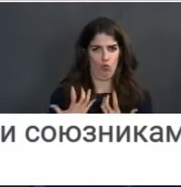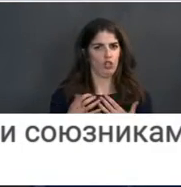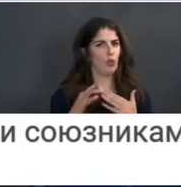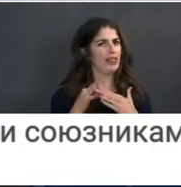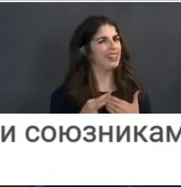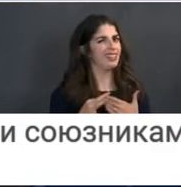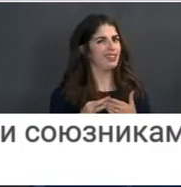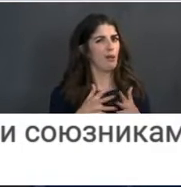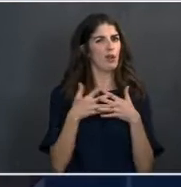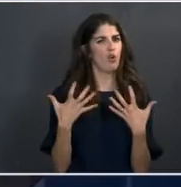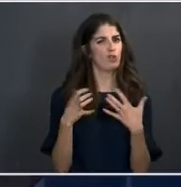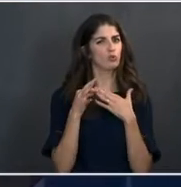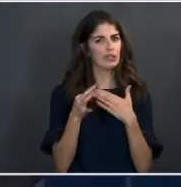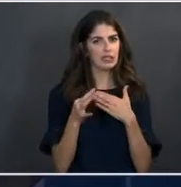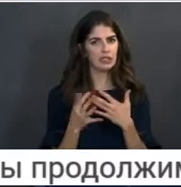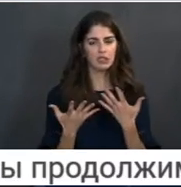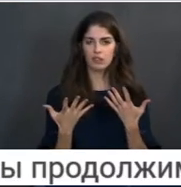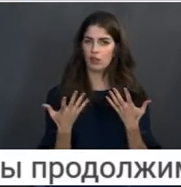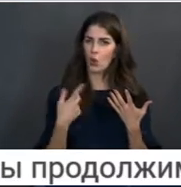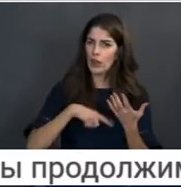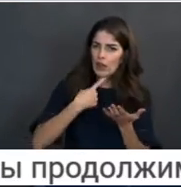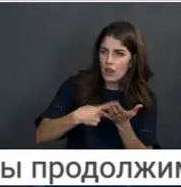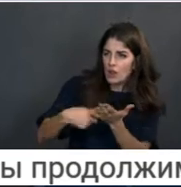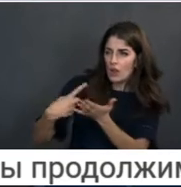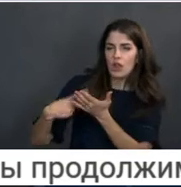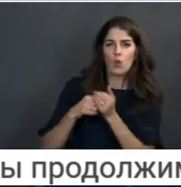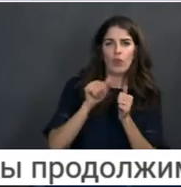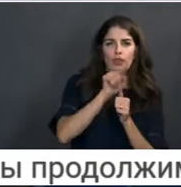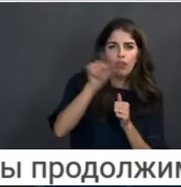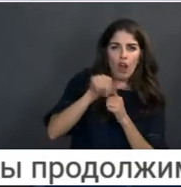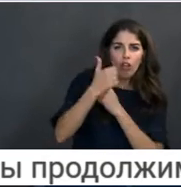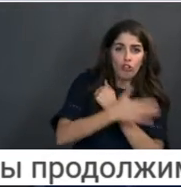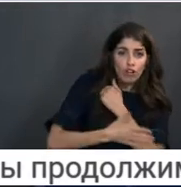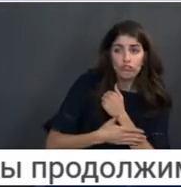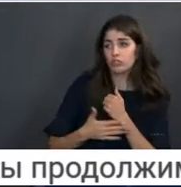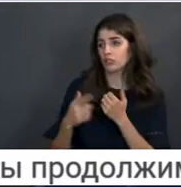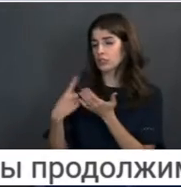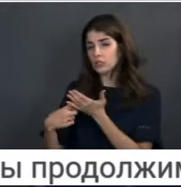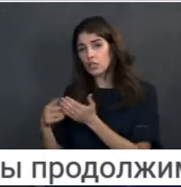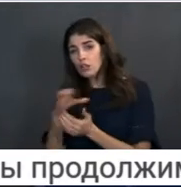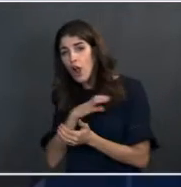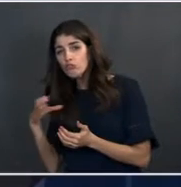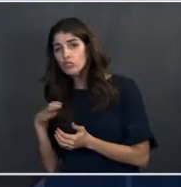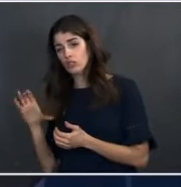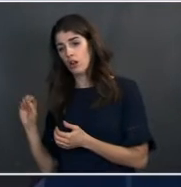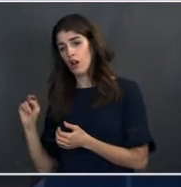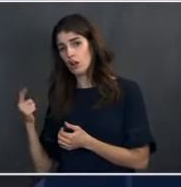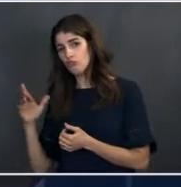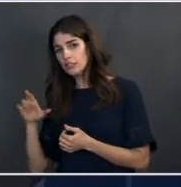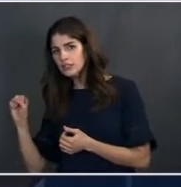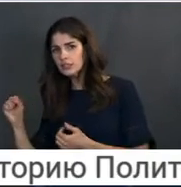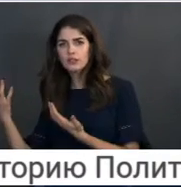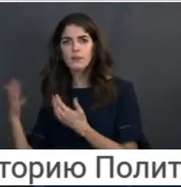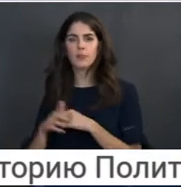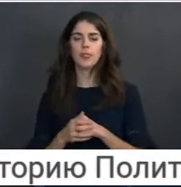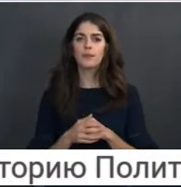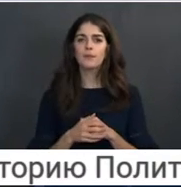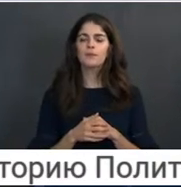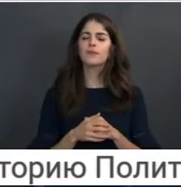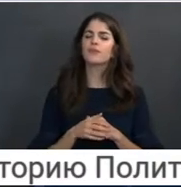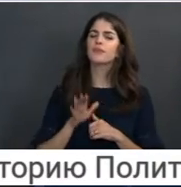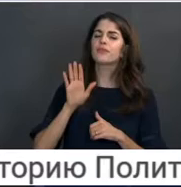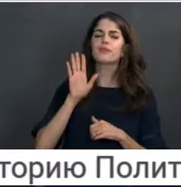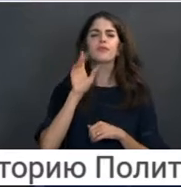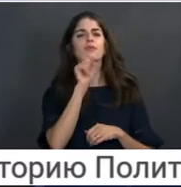allies, members of Congress, and making a determination before we engage further. Go ahead. Sergeant, can you confirm